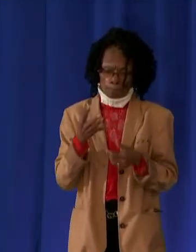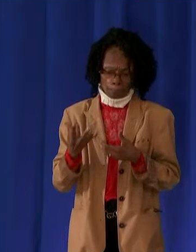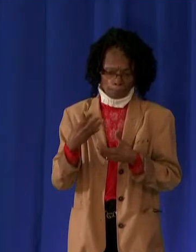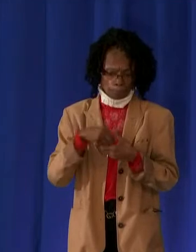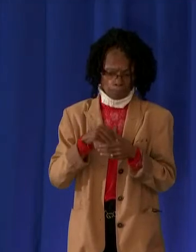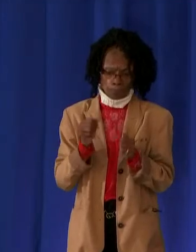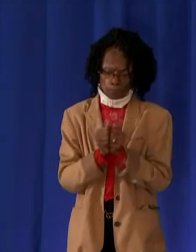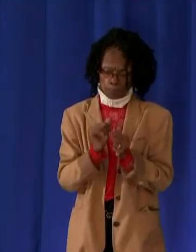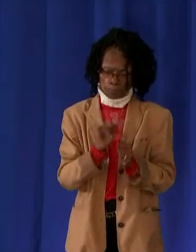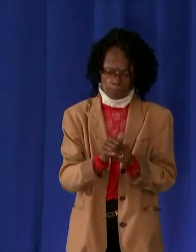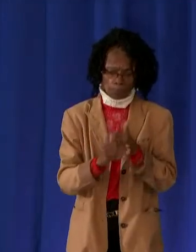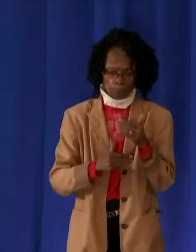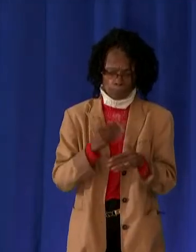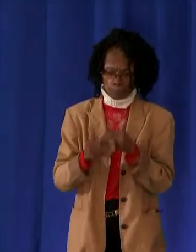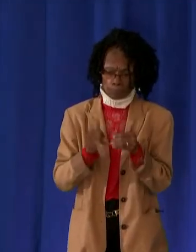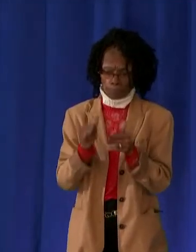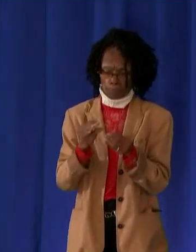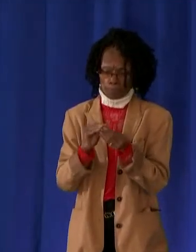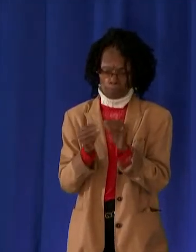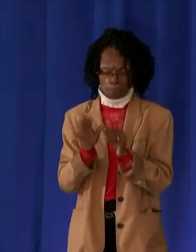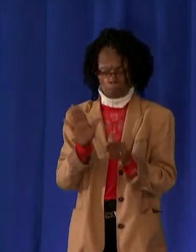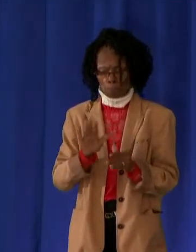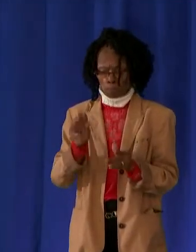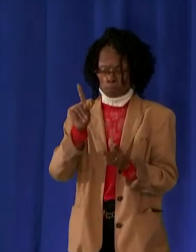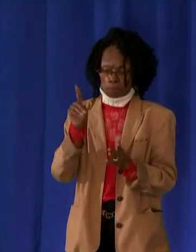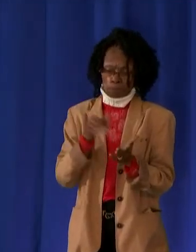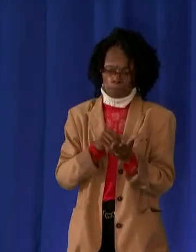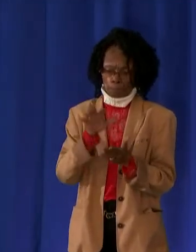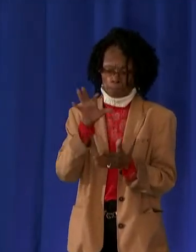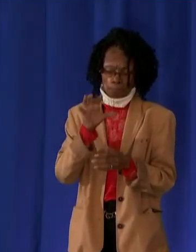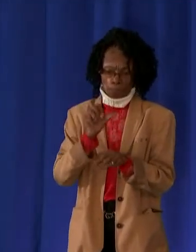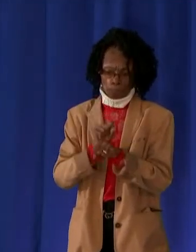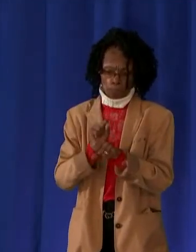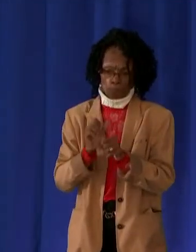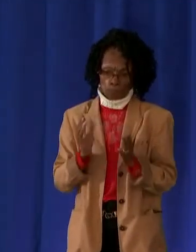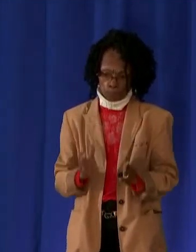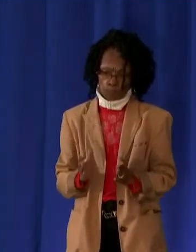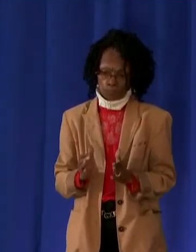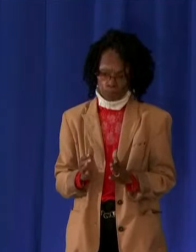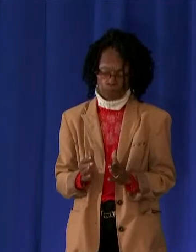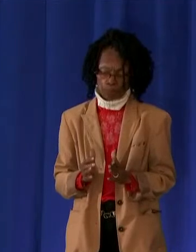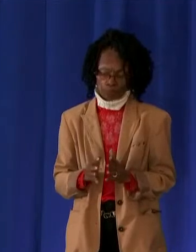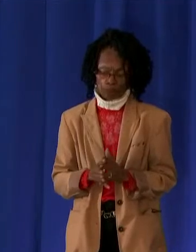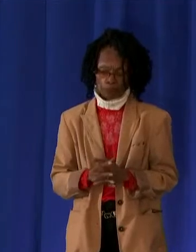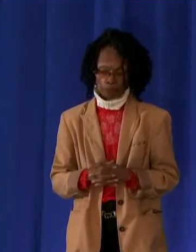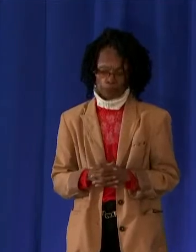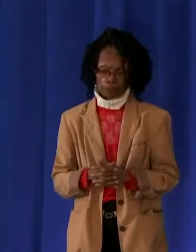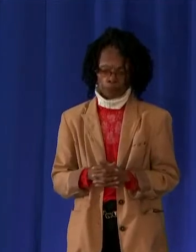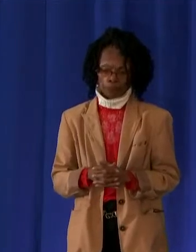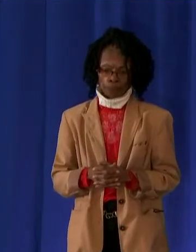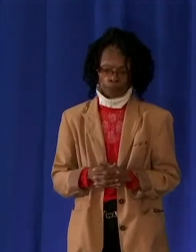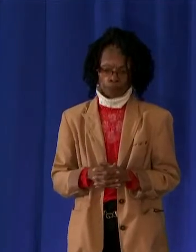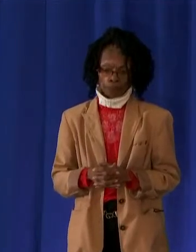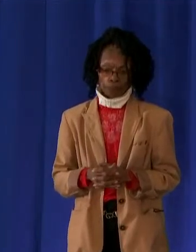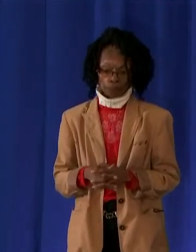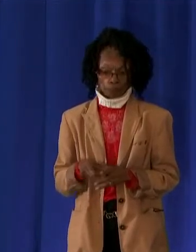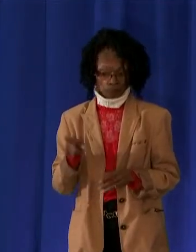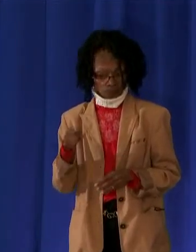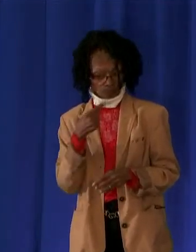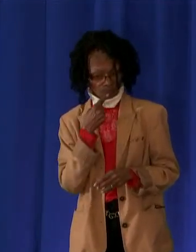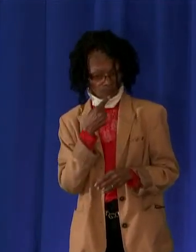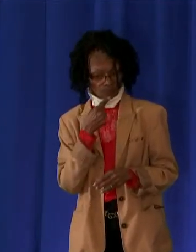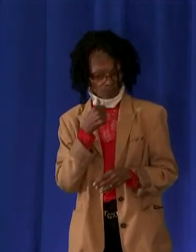engage at all in the process. Right. And that number remains about 1,500 employees. Okay, and then you said you have